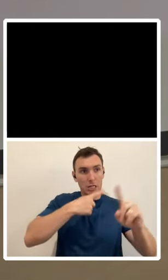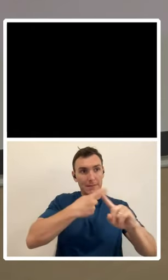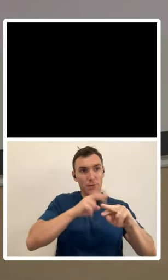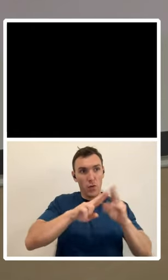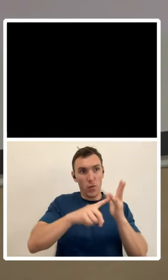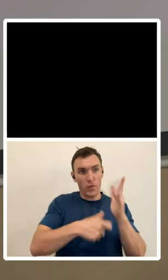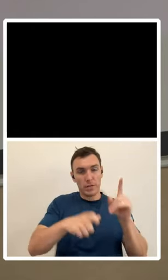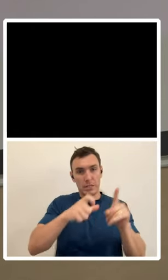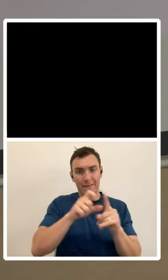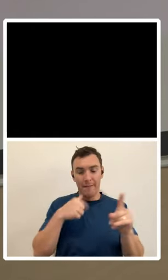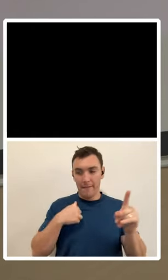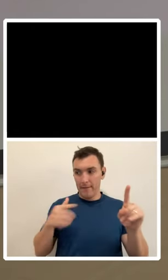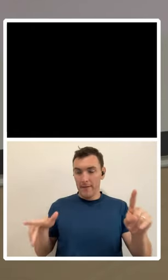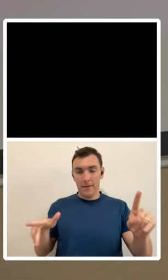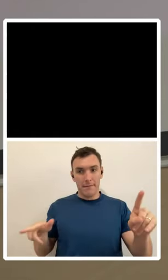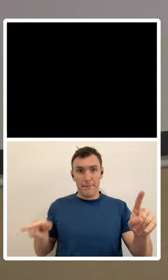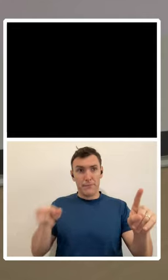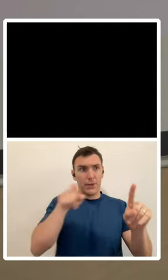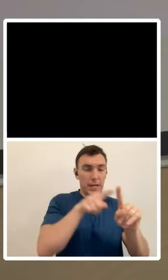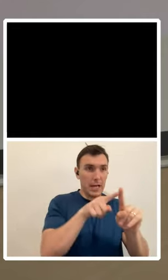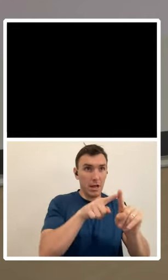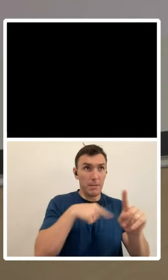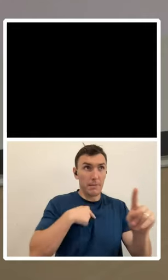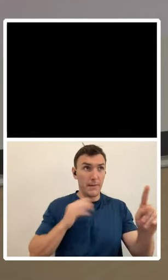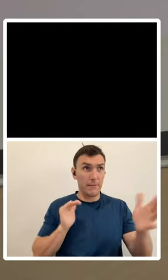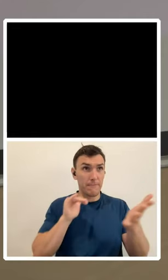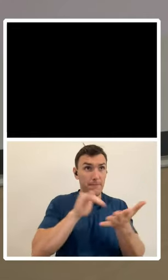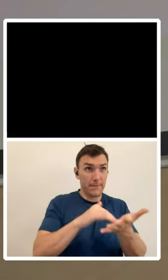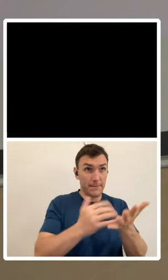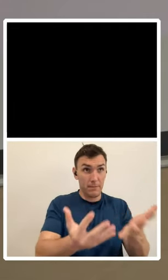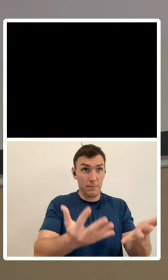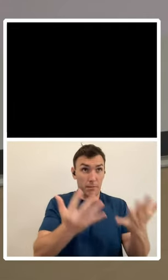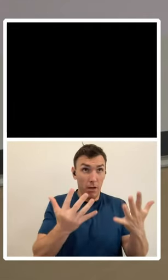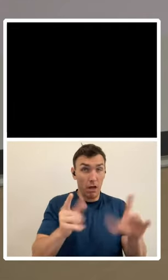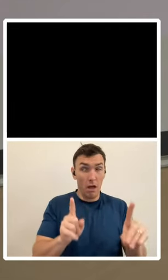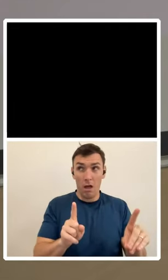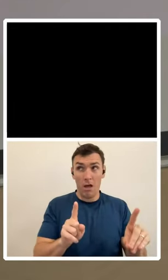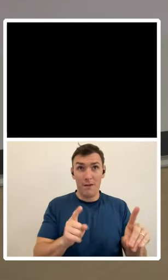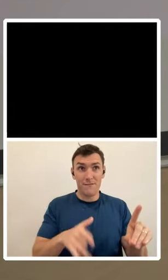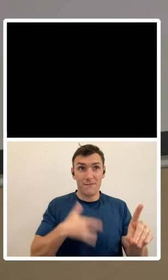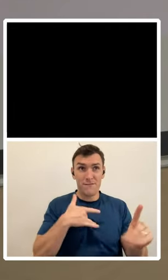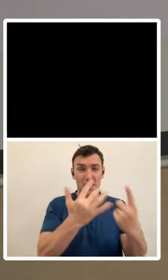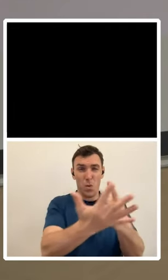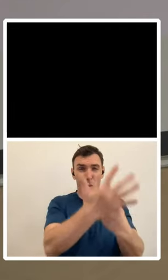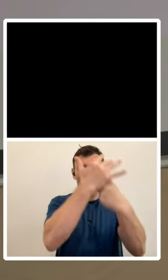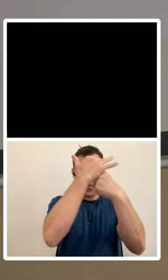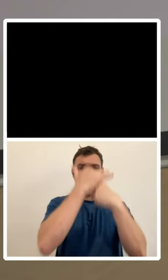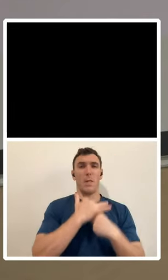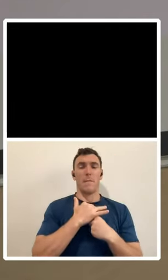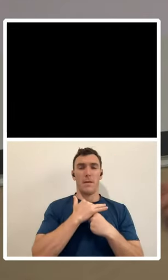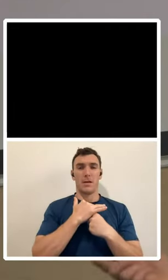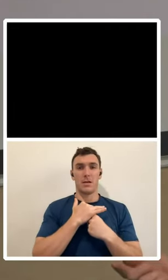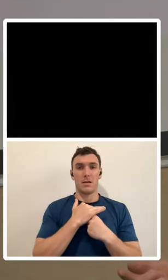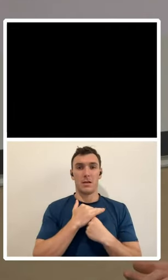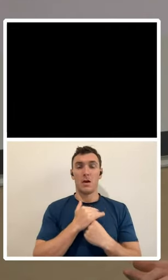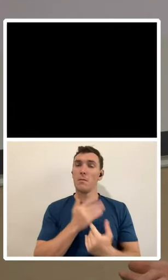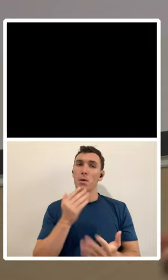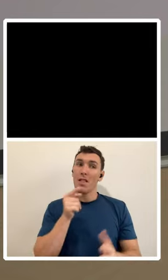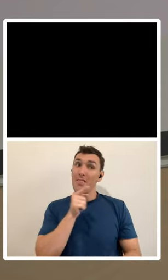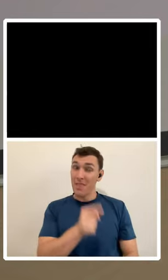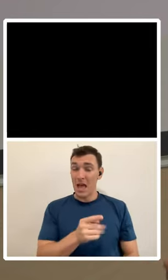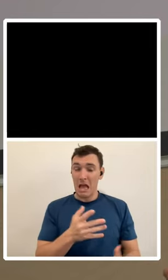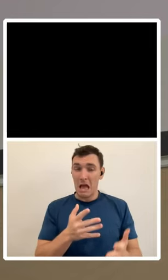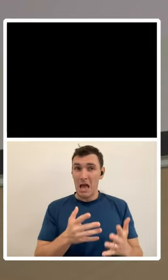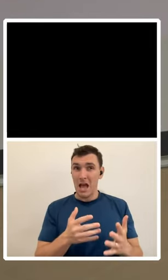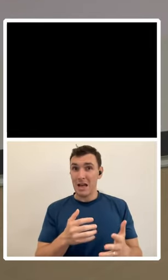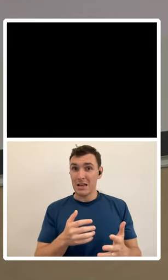know that class existed. But it wasn't that big a deal to me at that time. It was a big deal to other people.